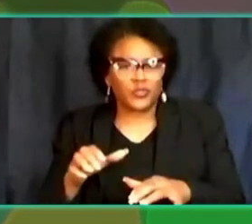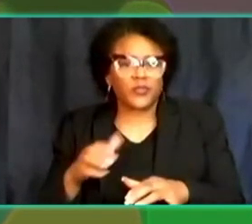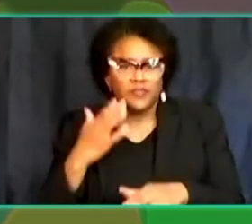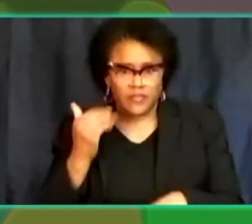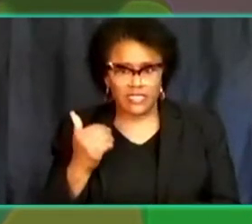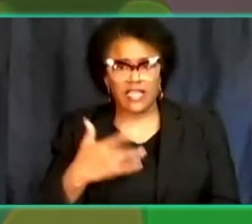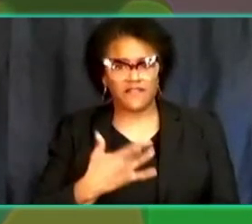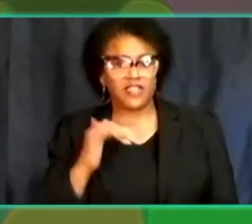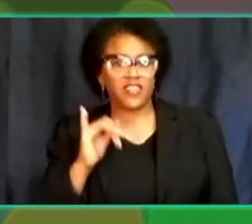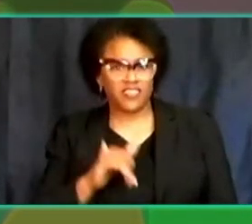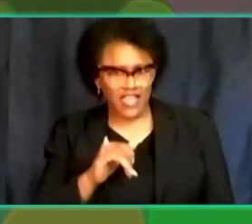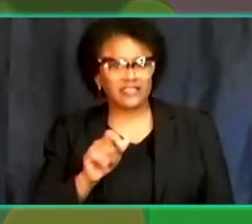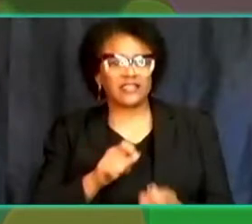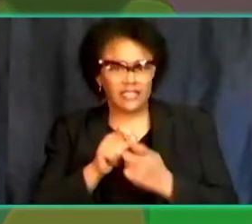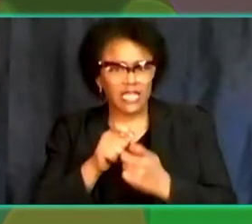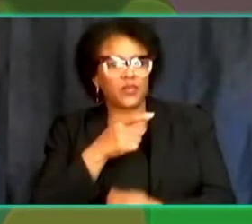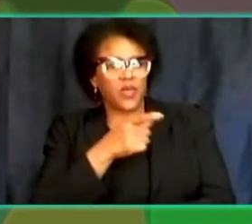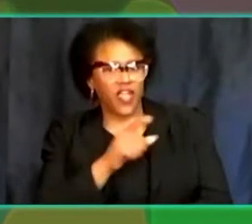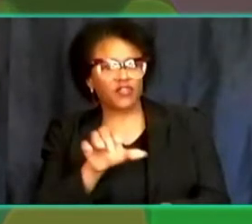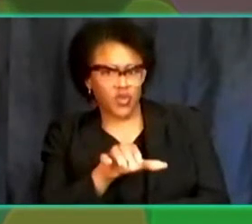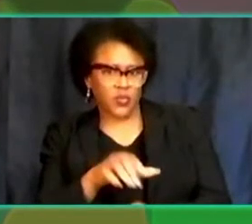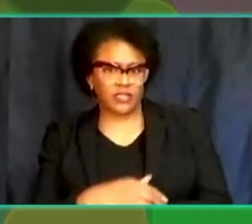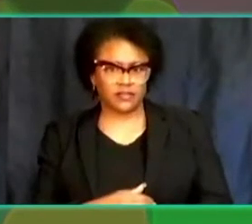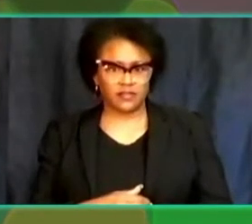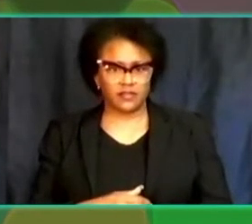like that's exactly what they're doing right now.